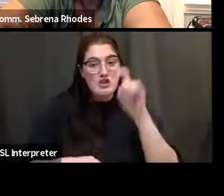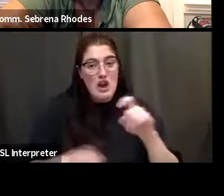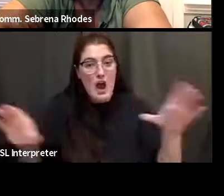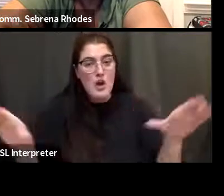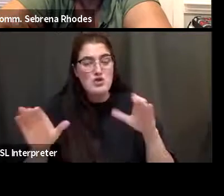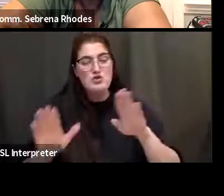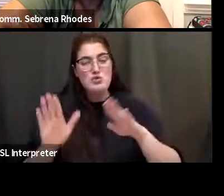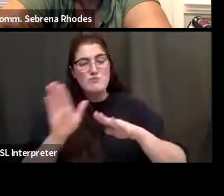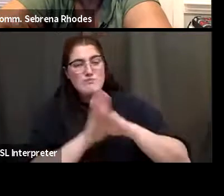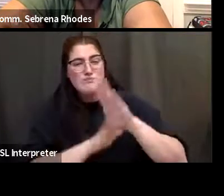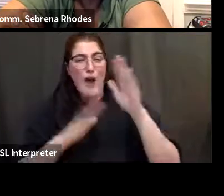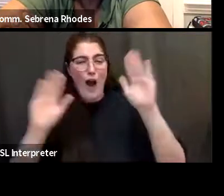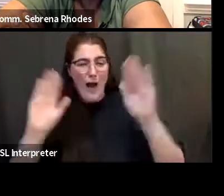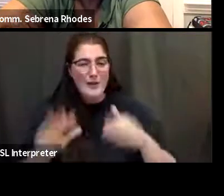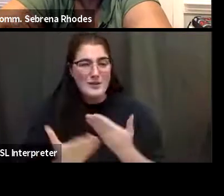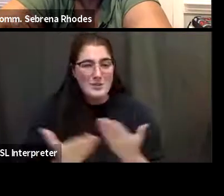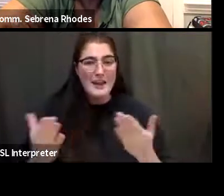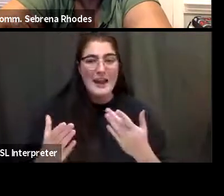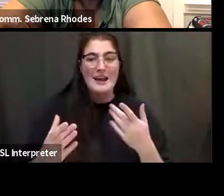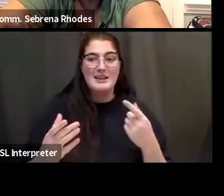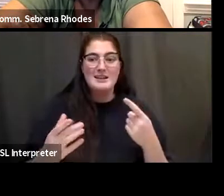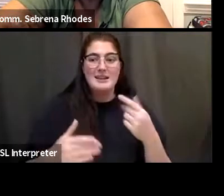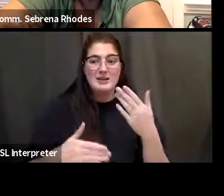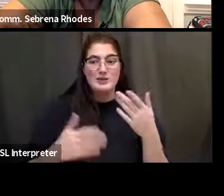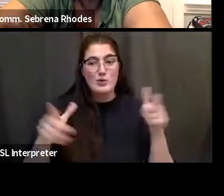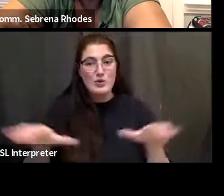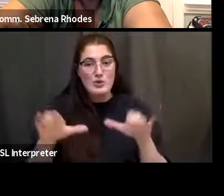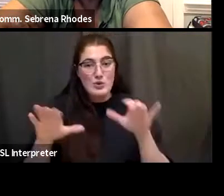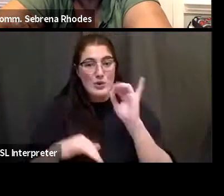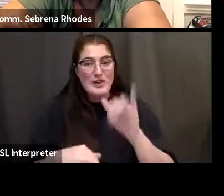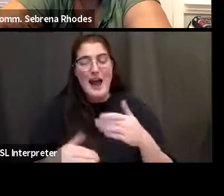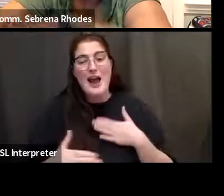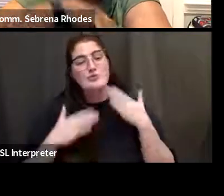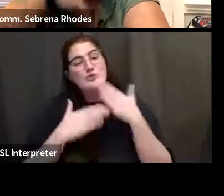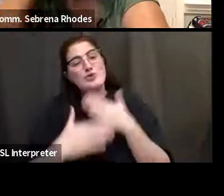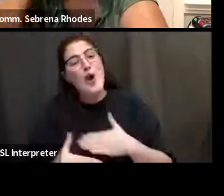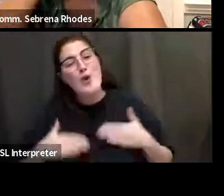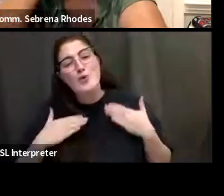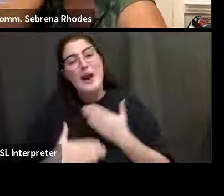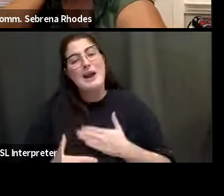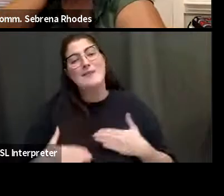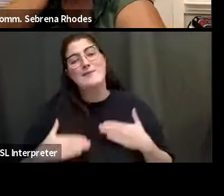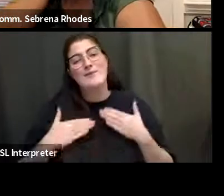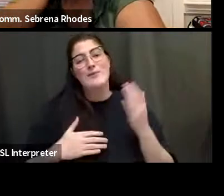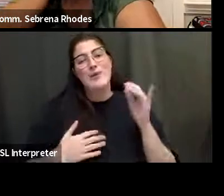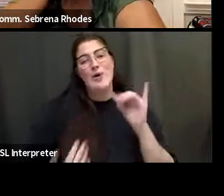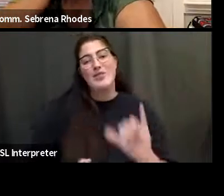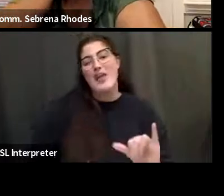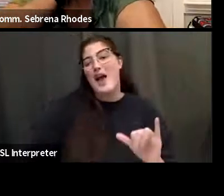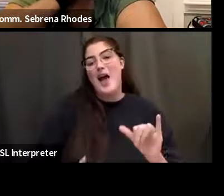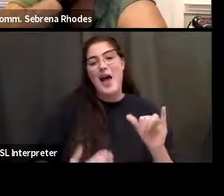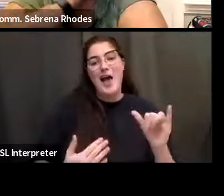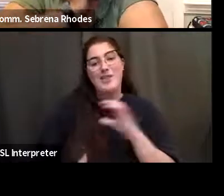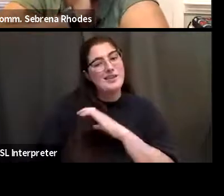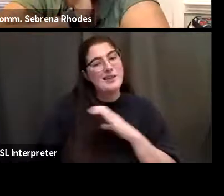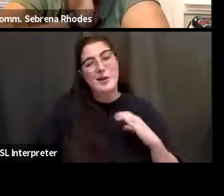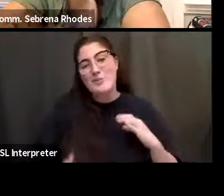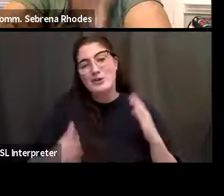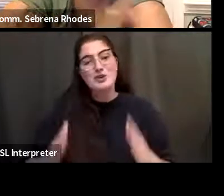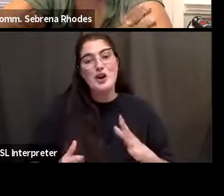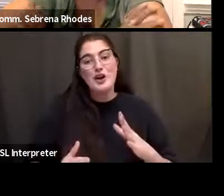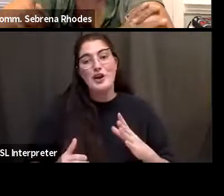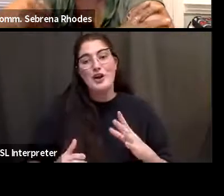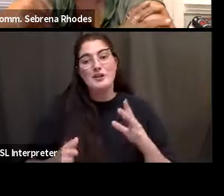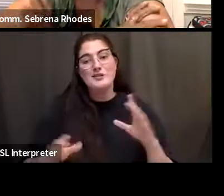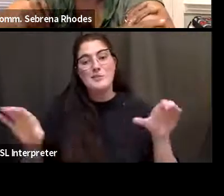So in order to do that, I am so grateful that, you know, the commissioners have